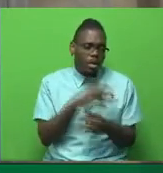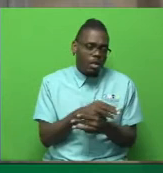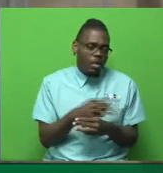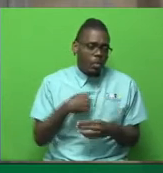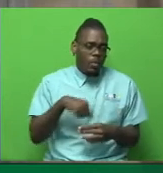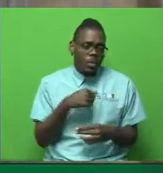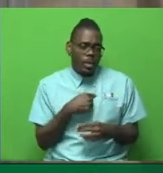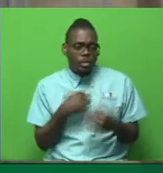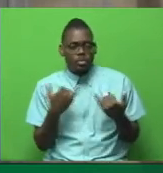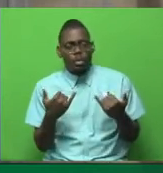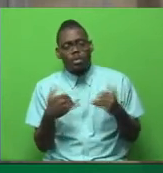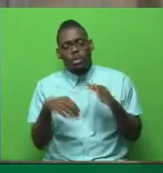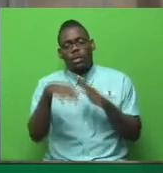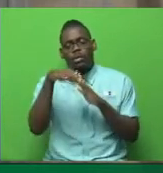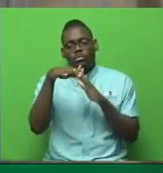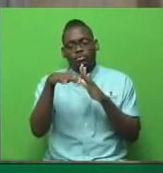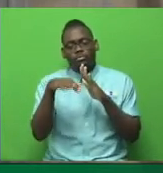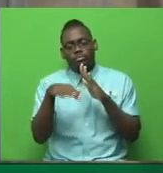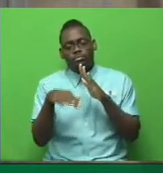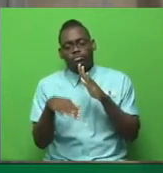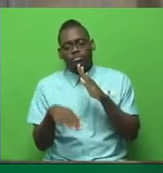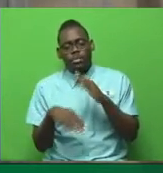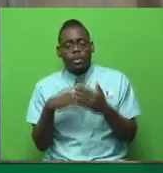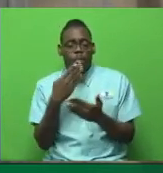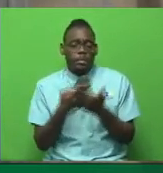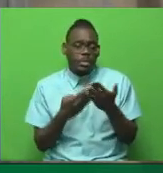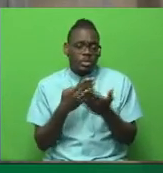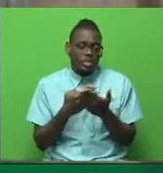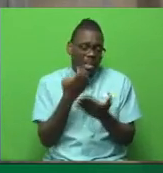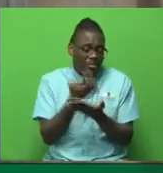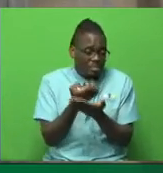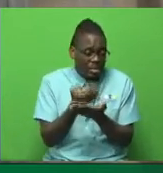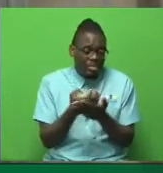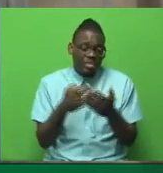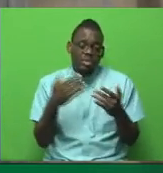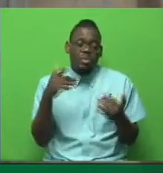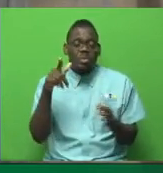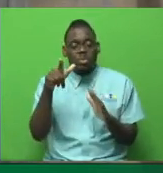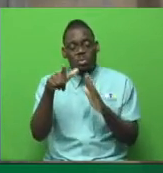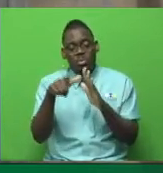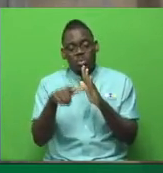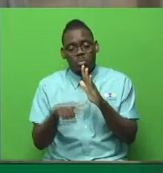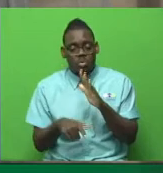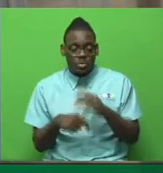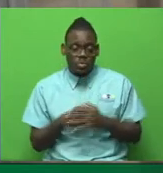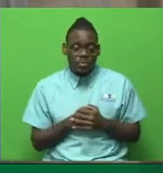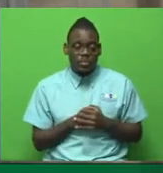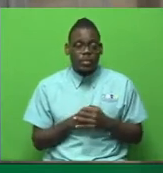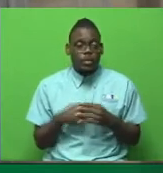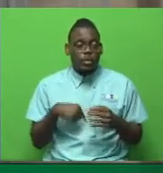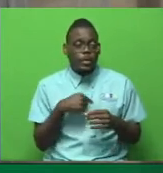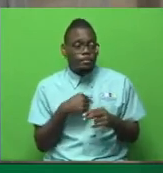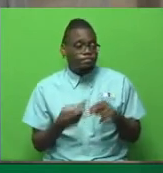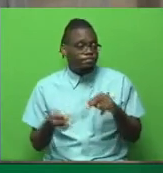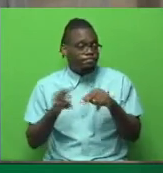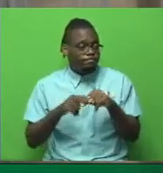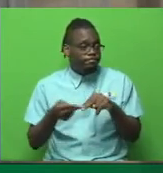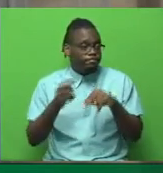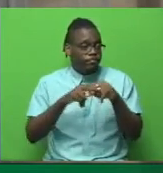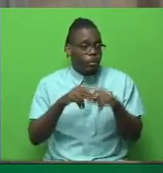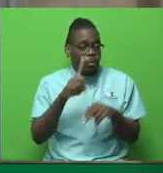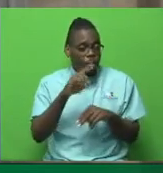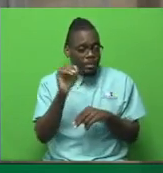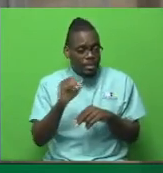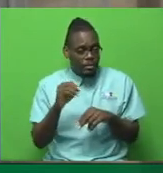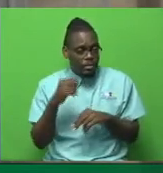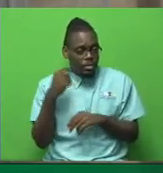in terms of economic development that is small rebound is now being heralded as recovery this